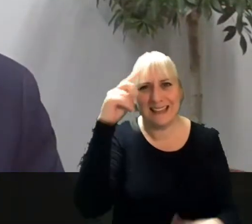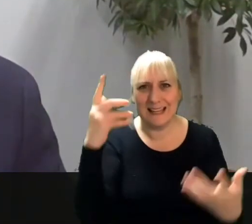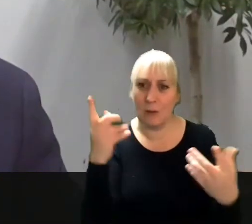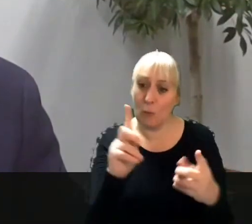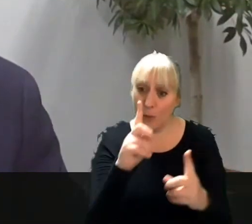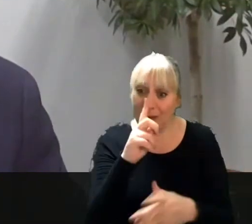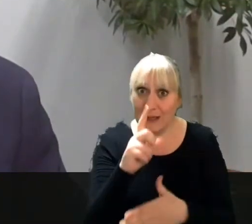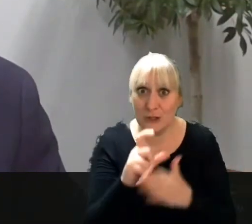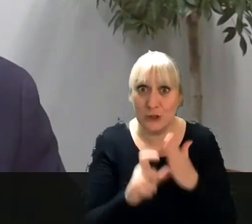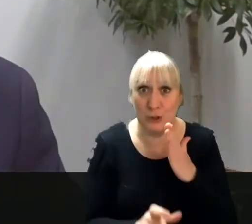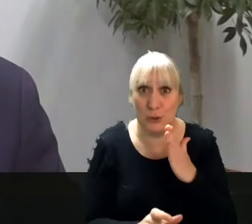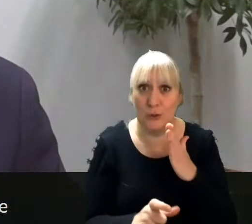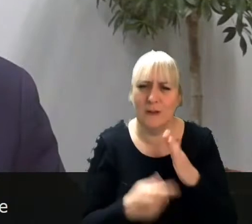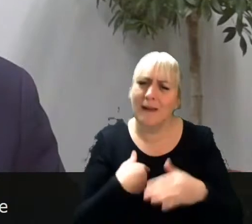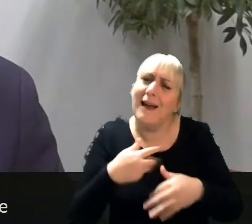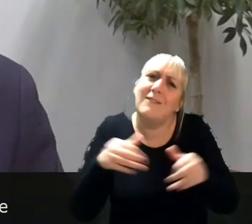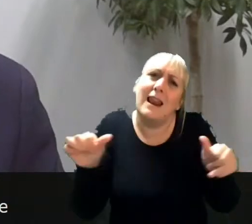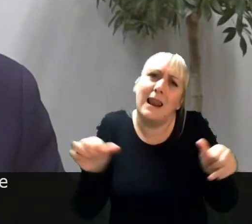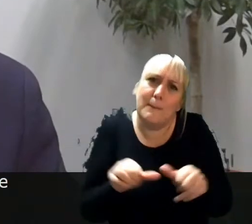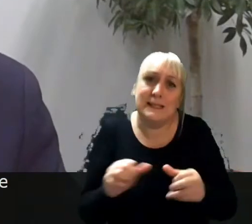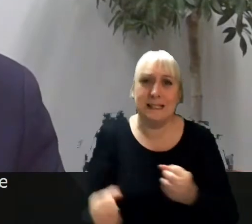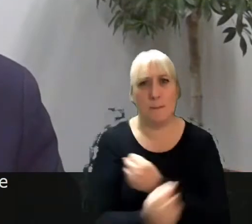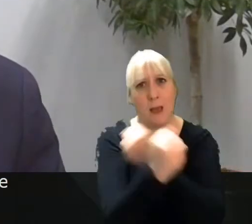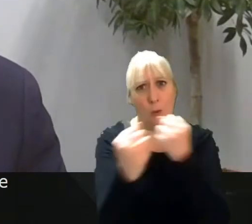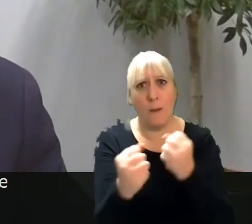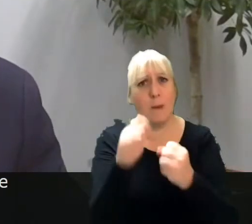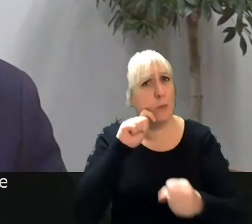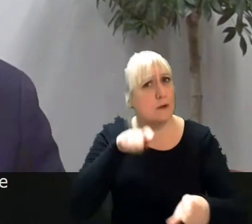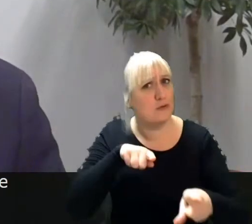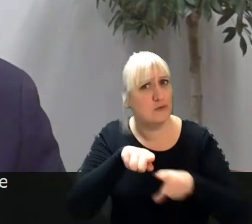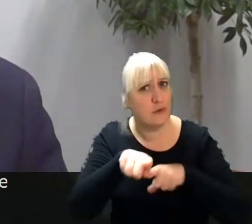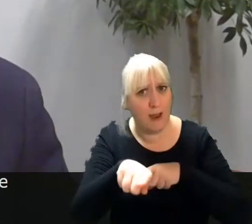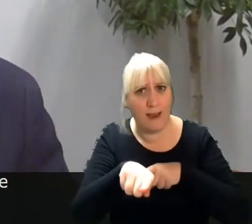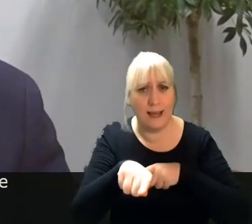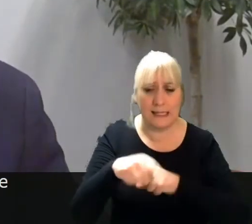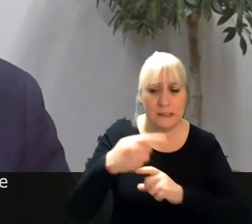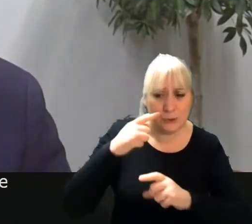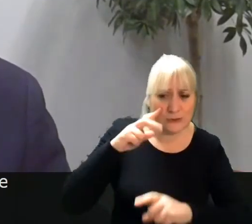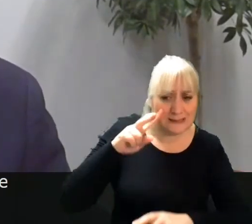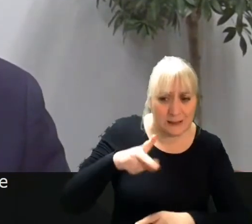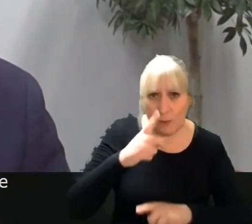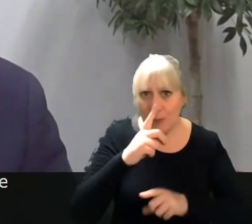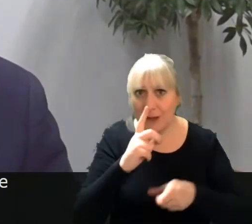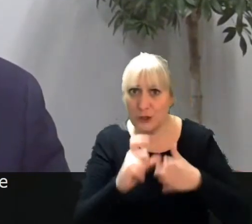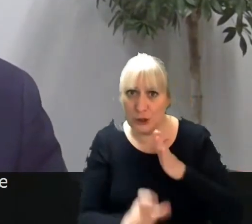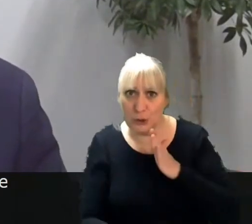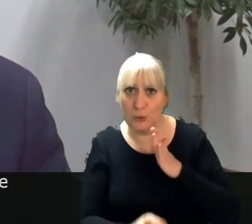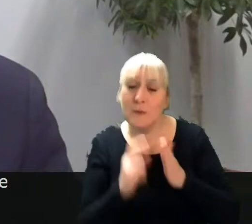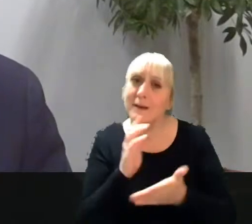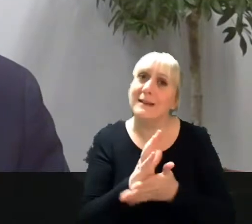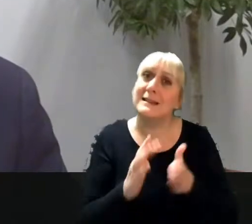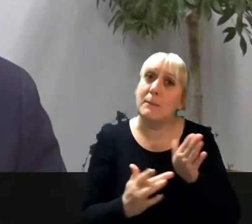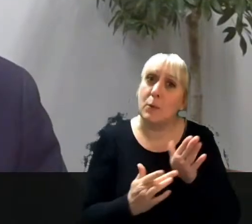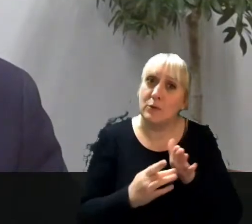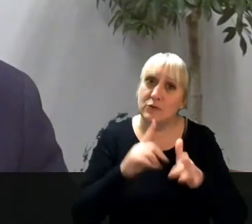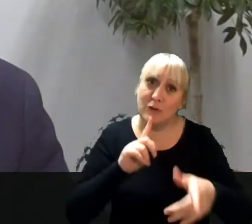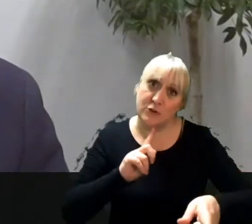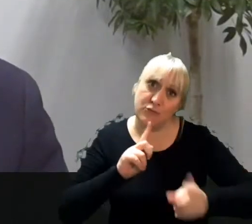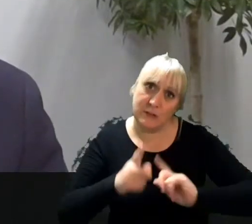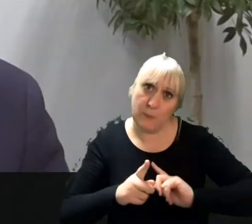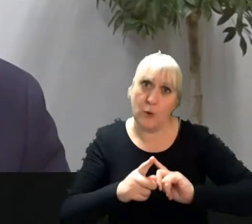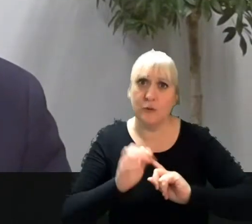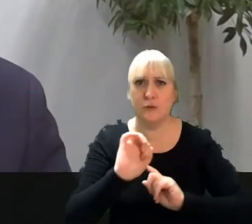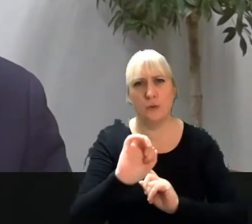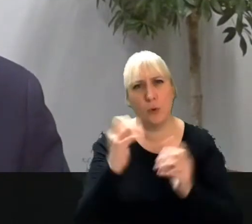have about some of these sorts of things. But, you know, it's really important we address concerns like the ones you've raised. I'll ask my officers to look into what more can